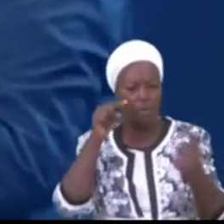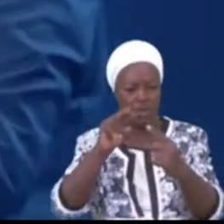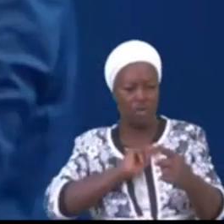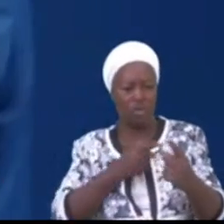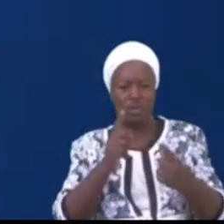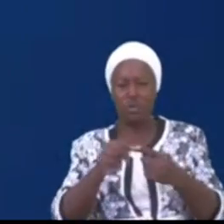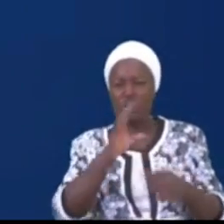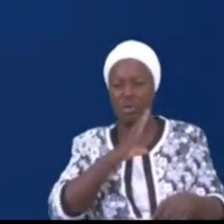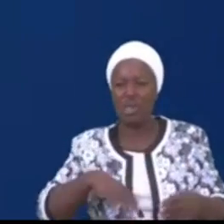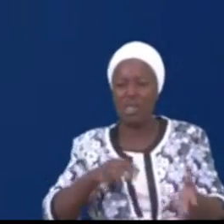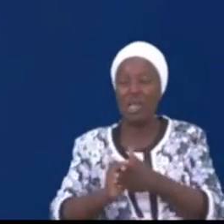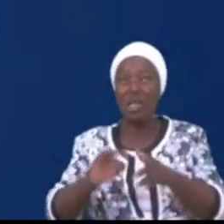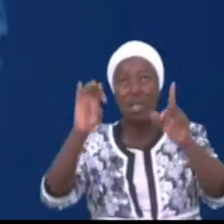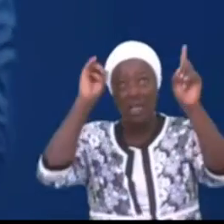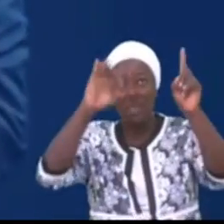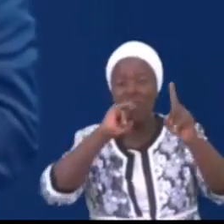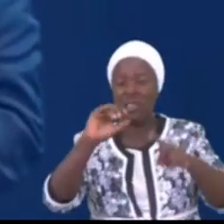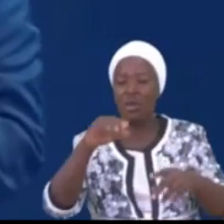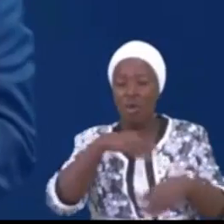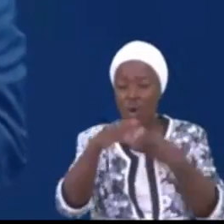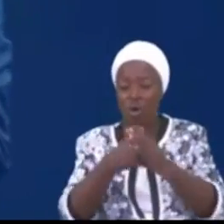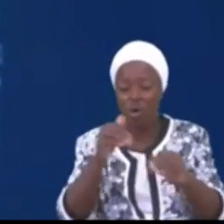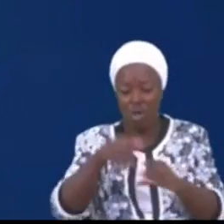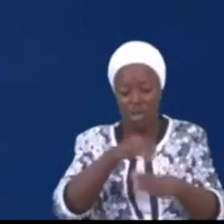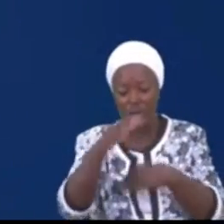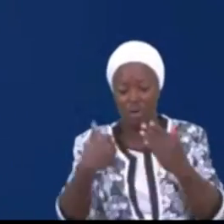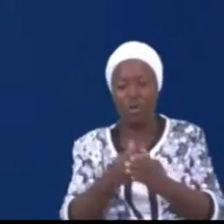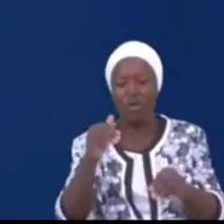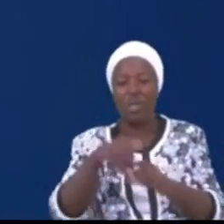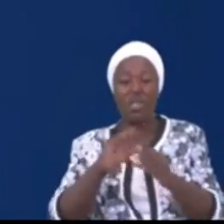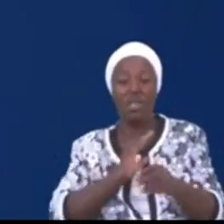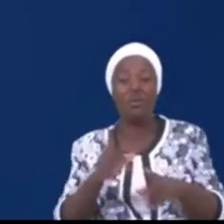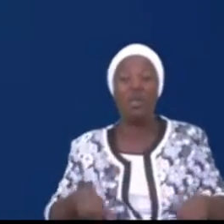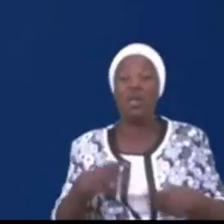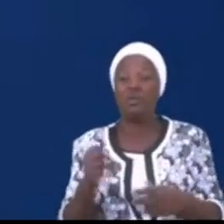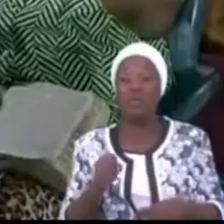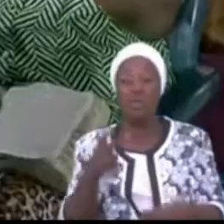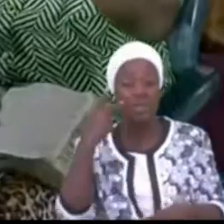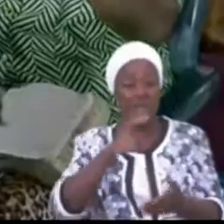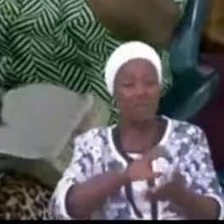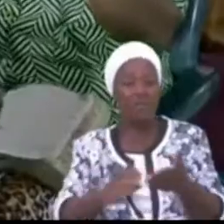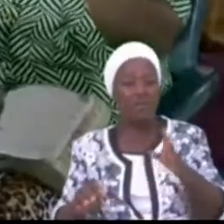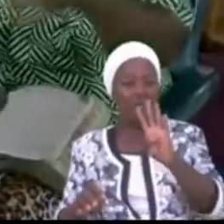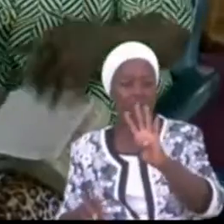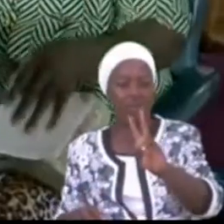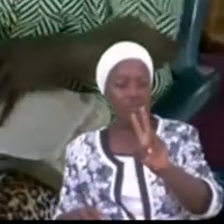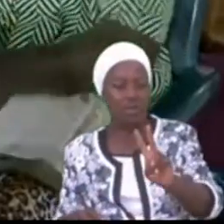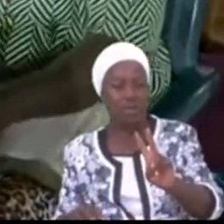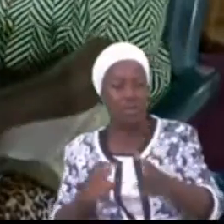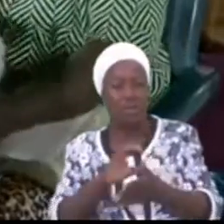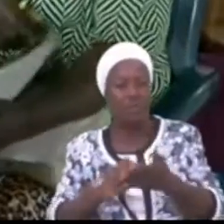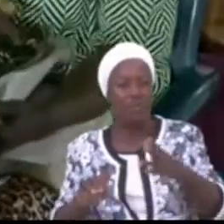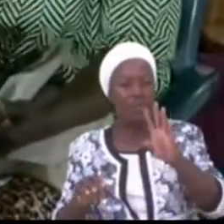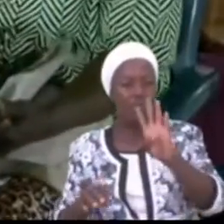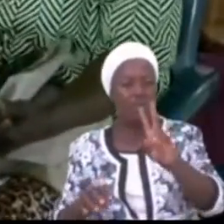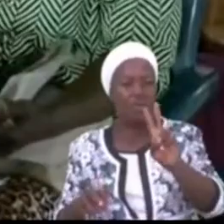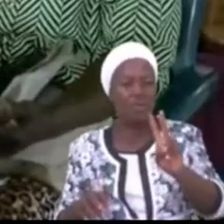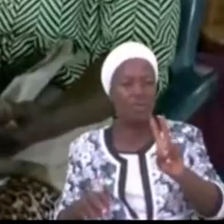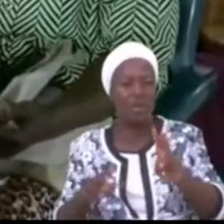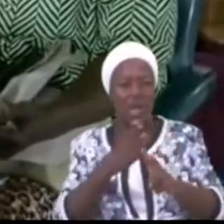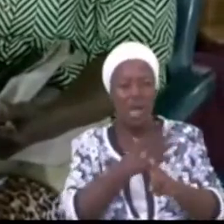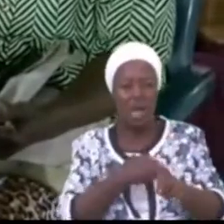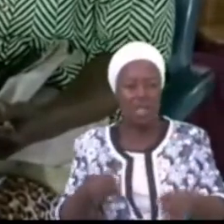the all in all in our lives. Look at verse 42. In verse 42, and he